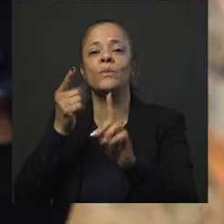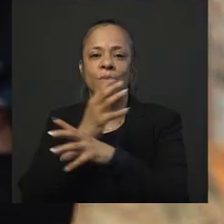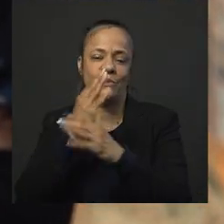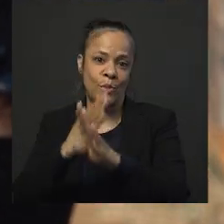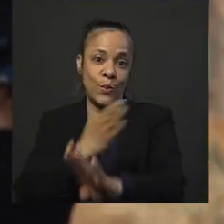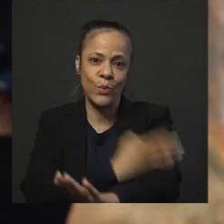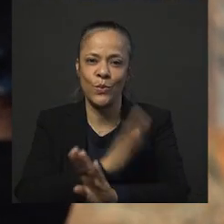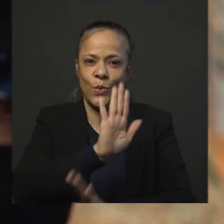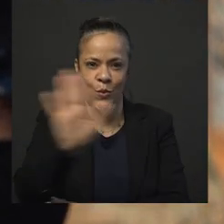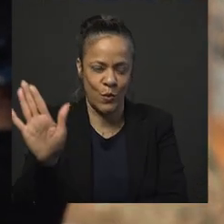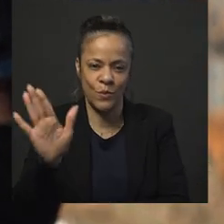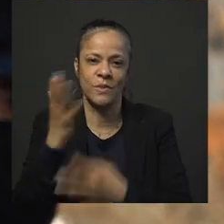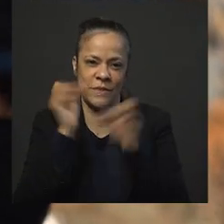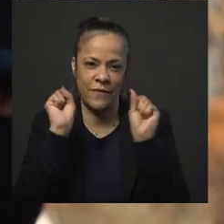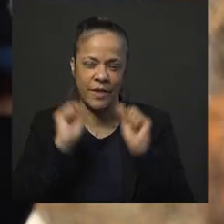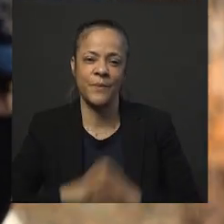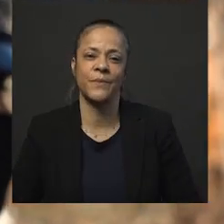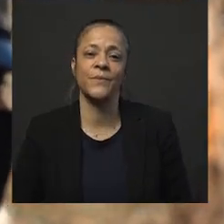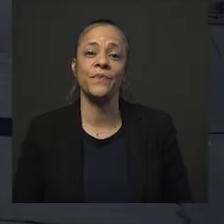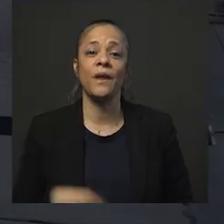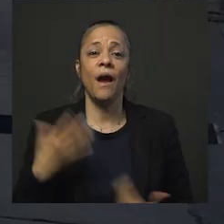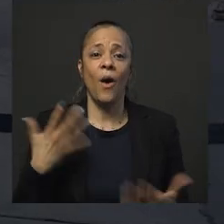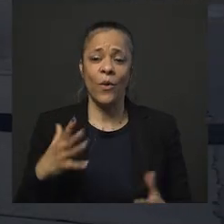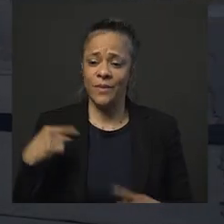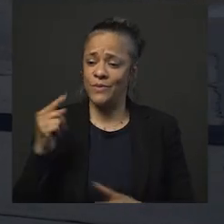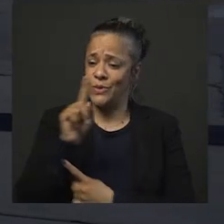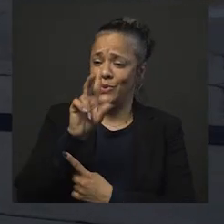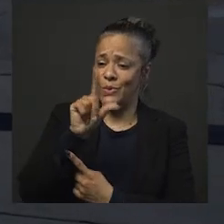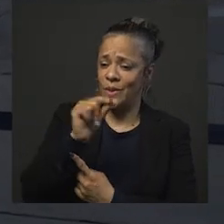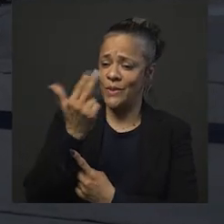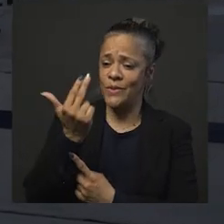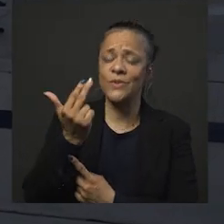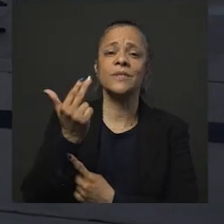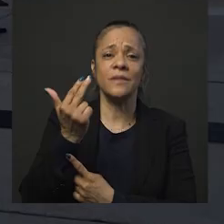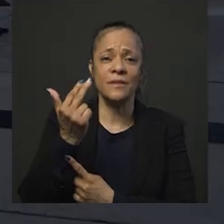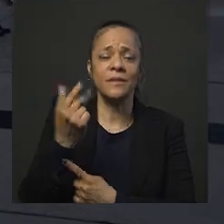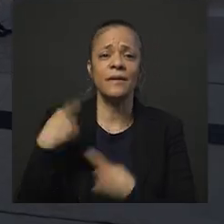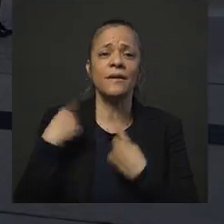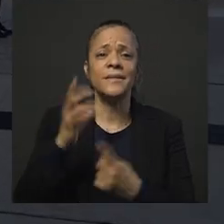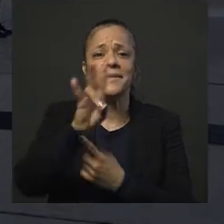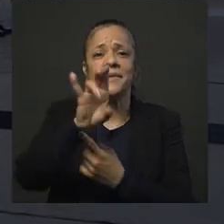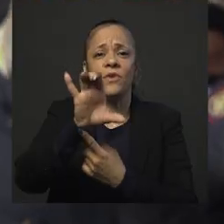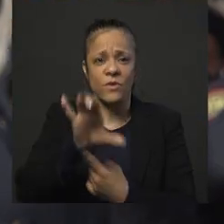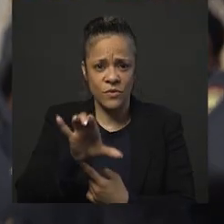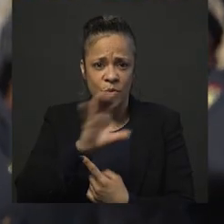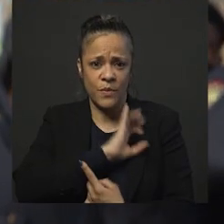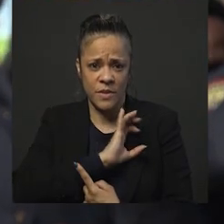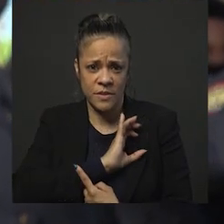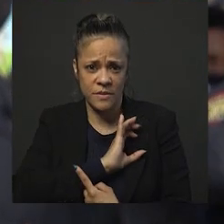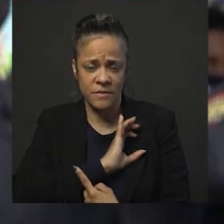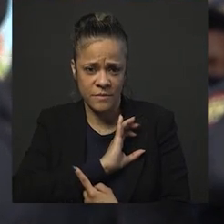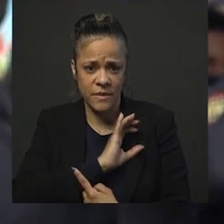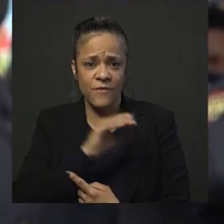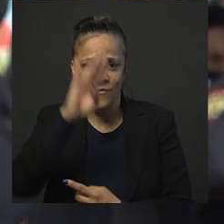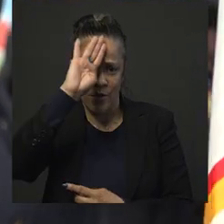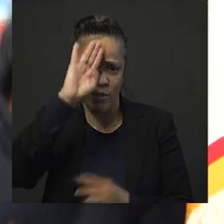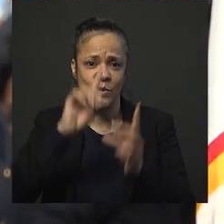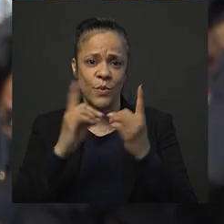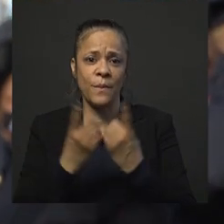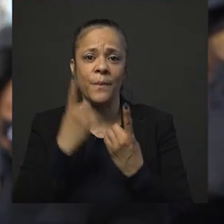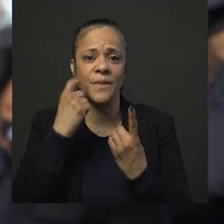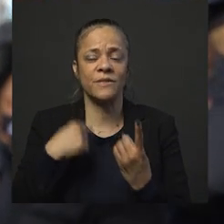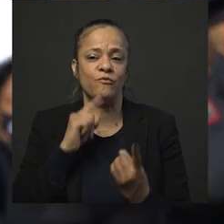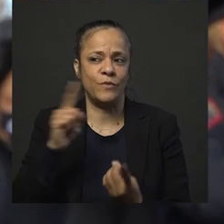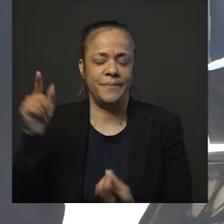to fill each of the four districts, lifting the police department from dangerously low staffing levels inherited from previous administrations to over